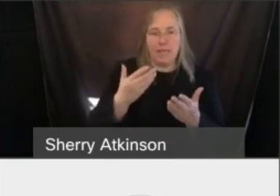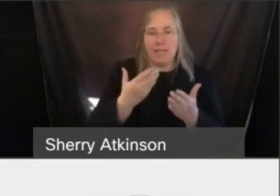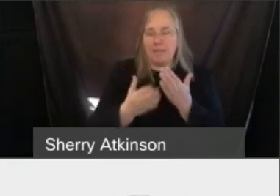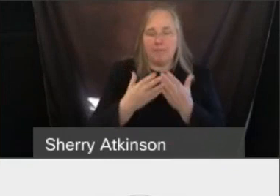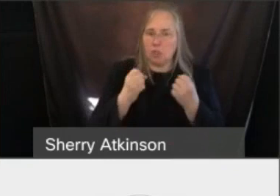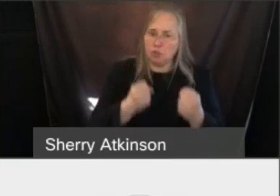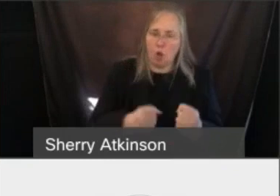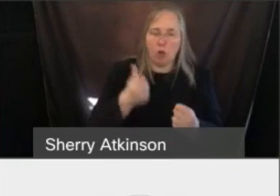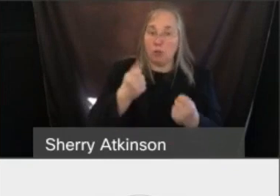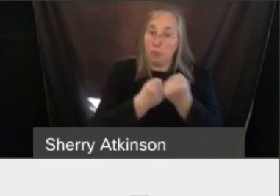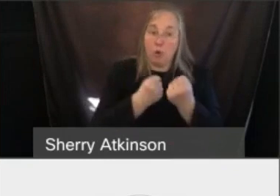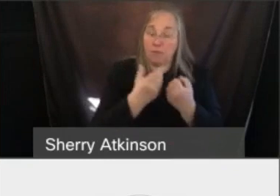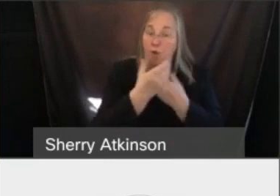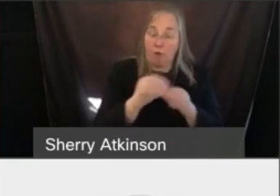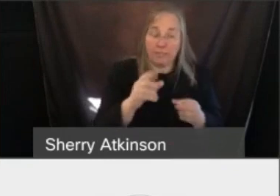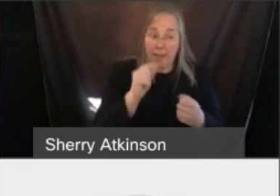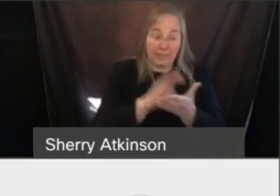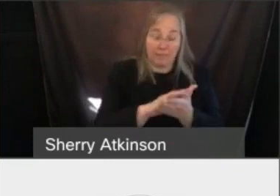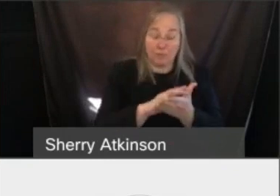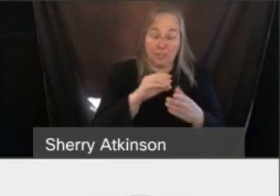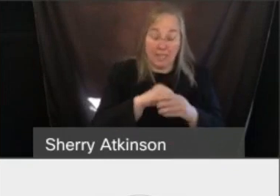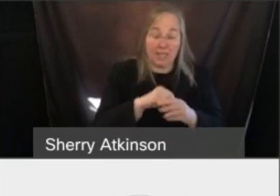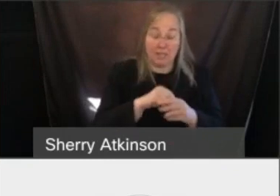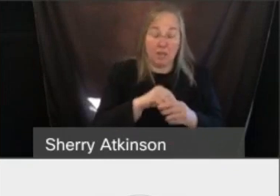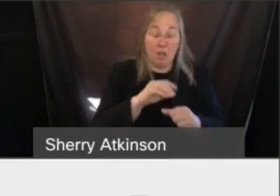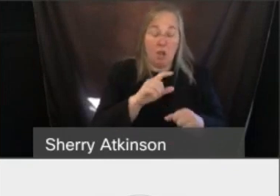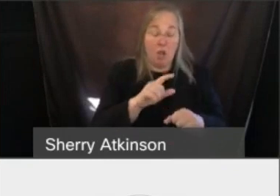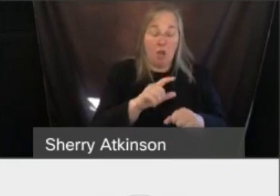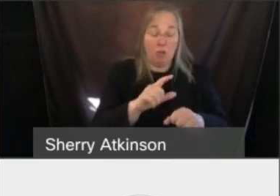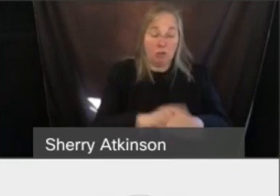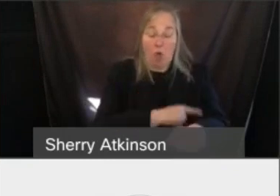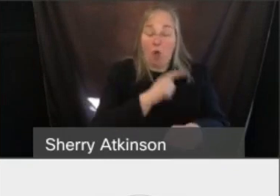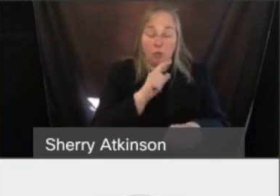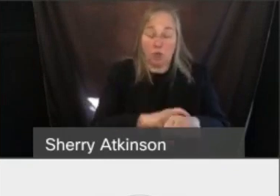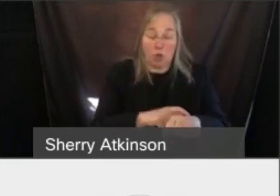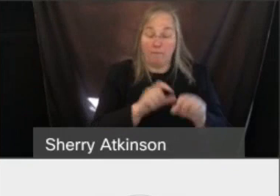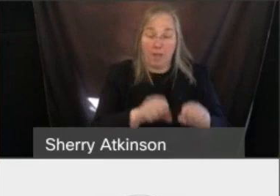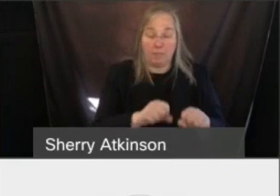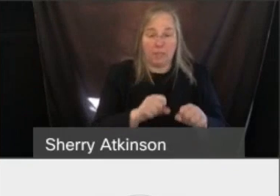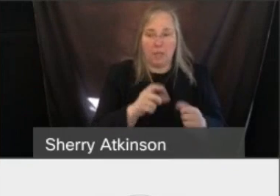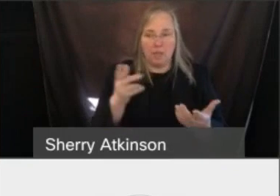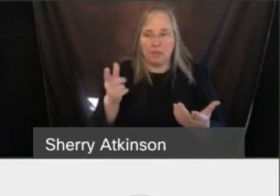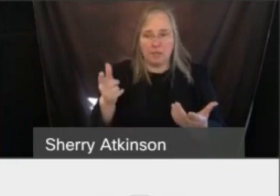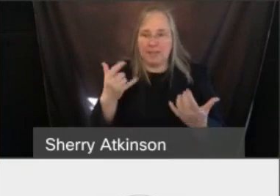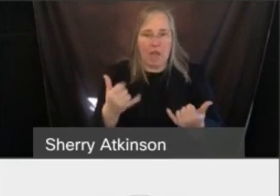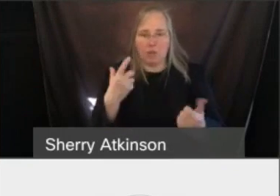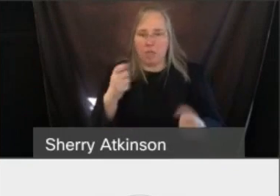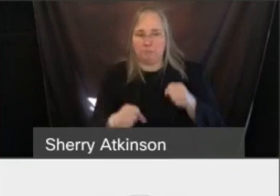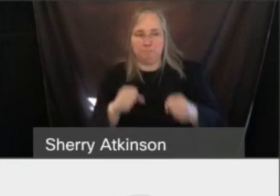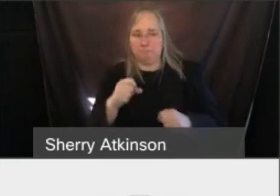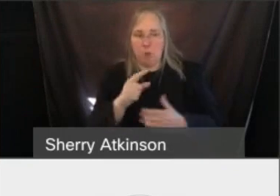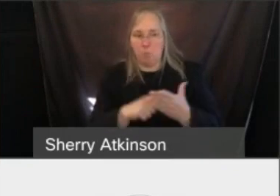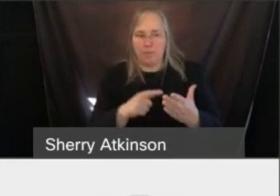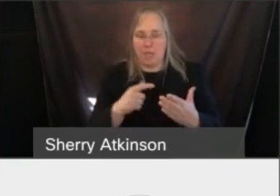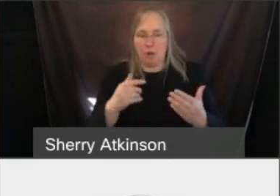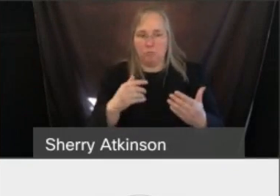and believers in its long-term viability don't know what it's going to look like, aren't really sure what their assets are worth, what their tenant base is going to look